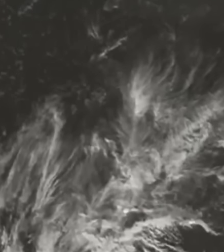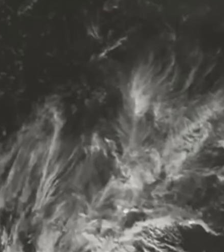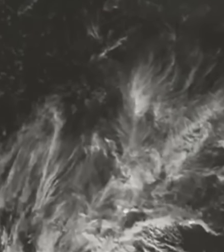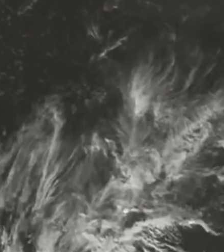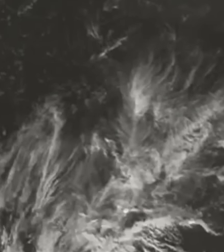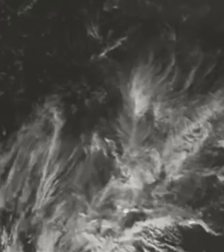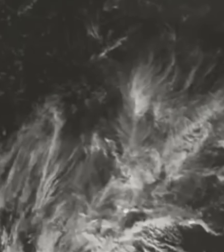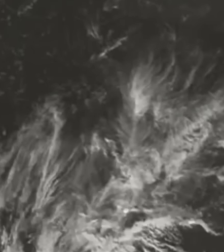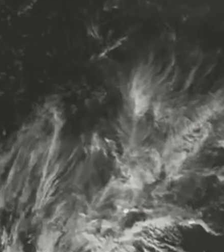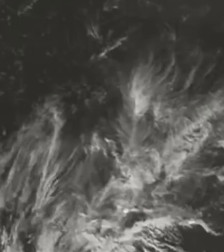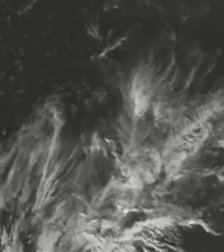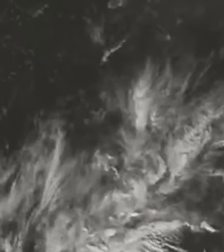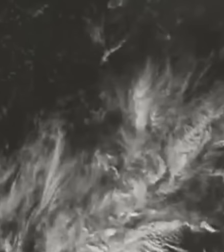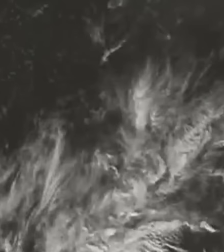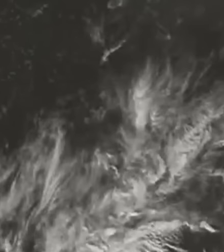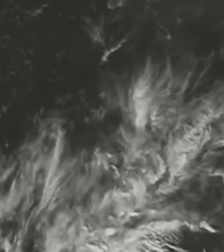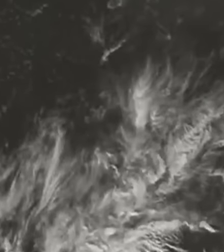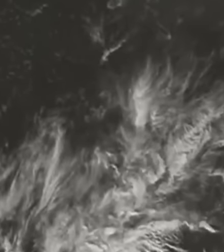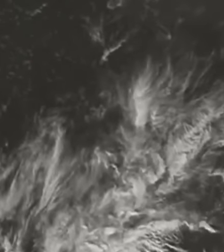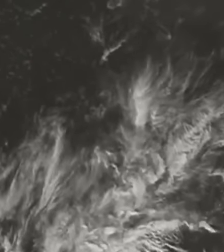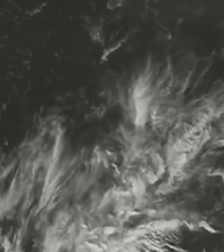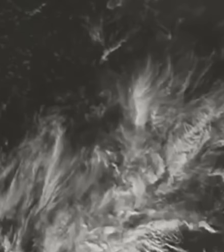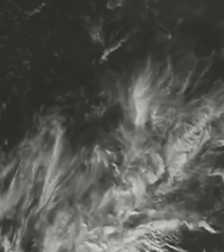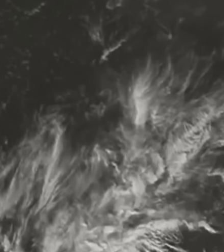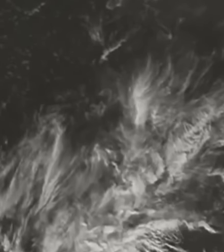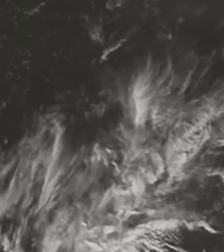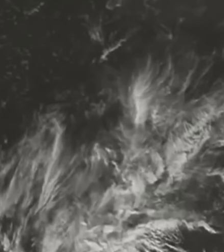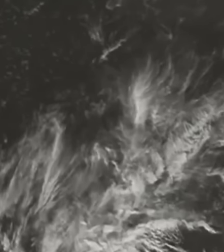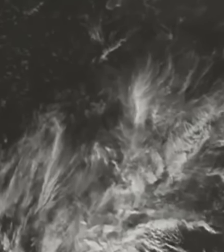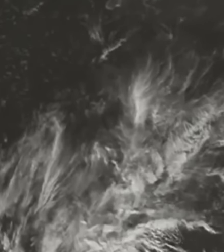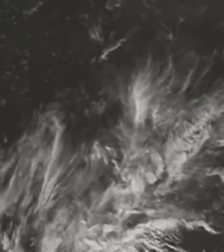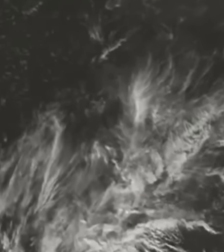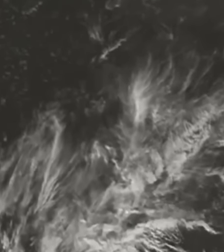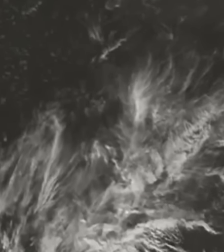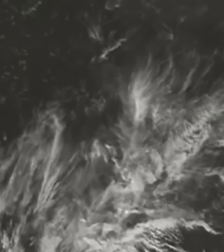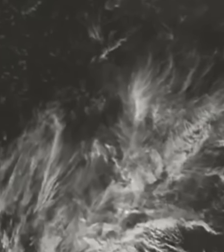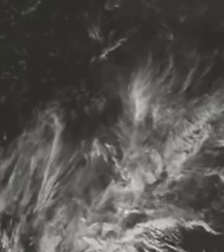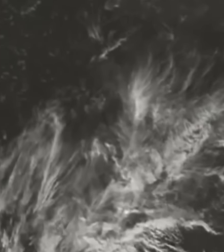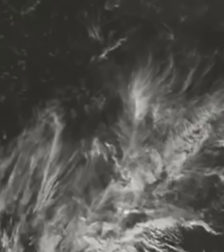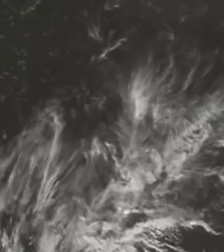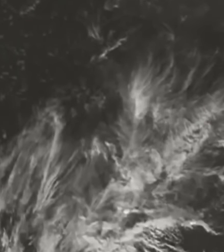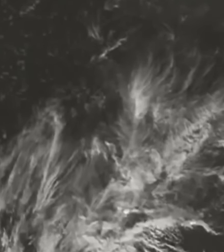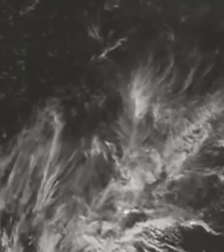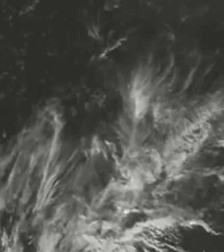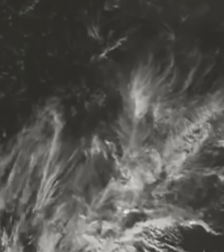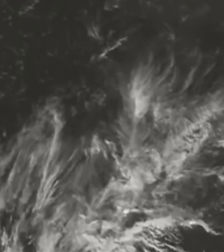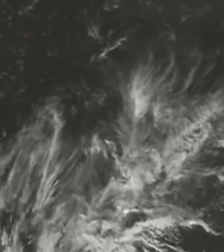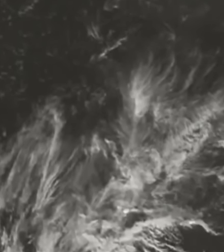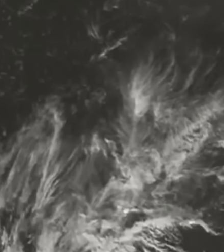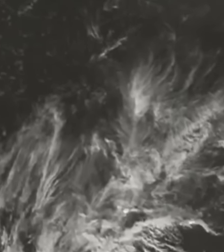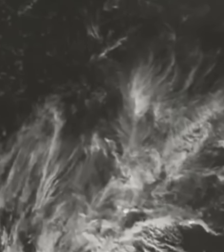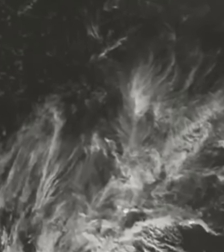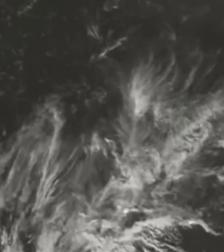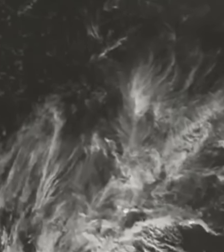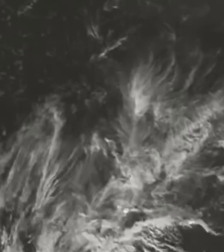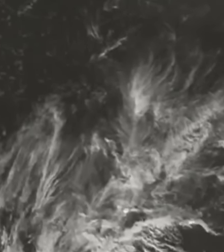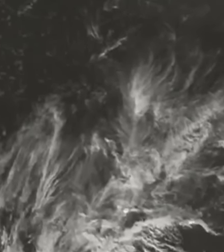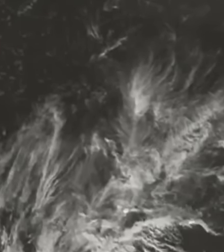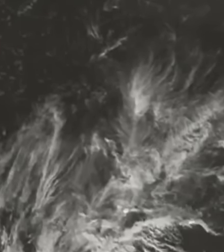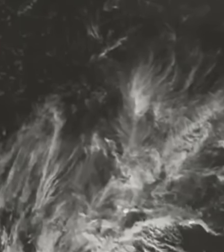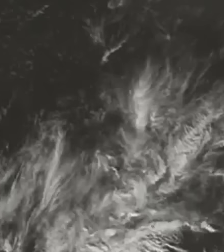some isolated thunderstorms across the Guianas. And over now in the Western Caribbean, there is a trough system there maintaining